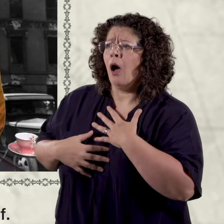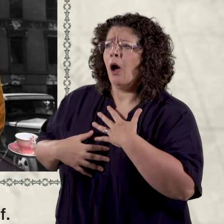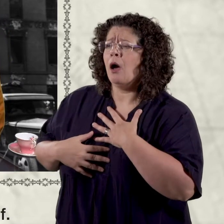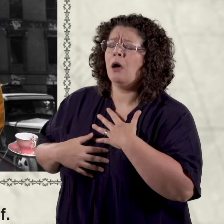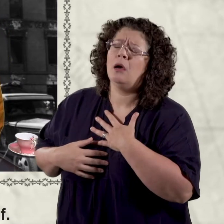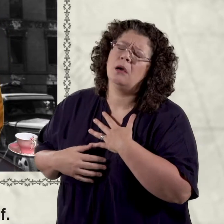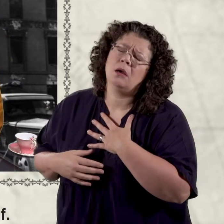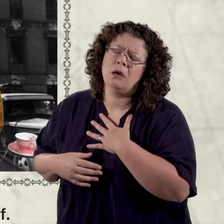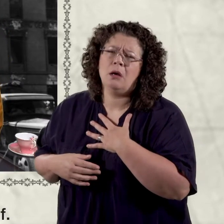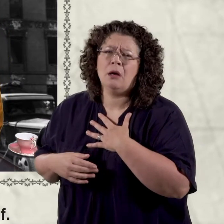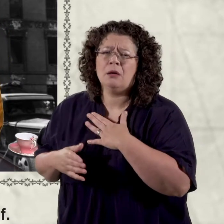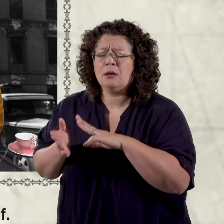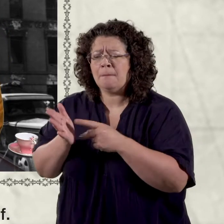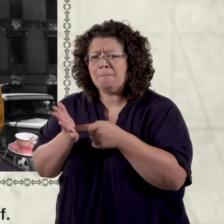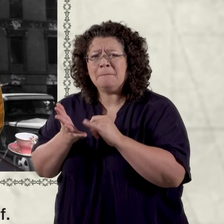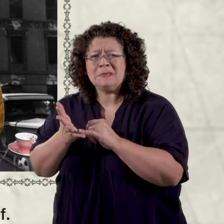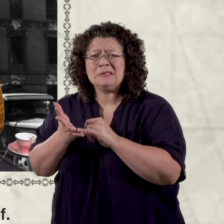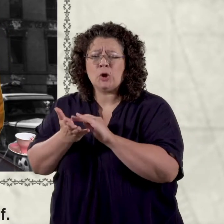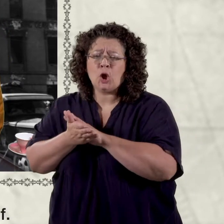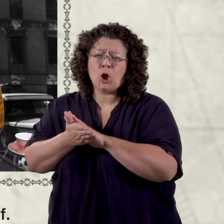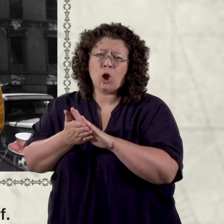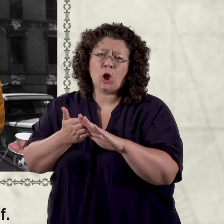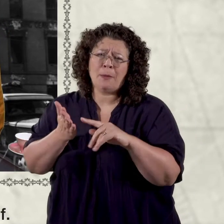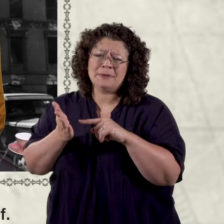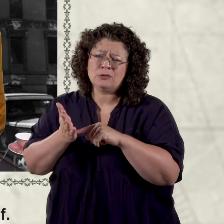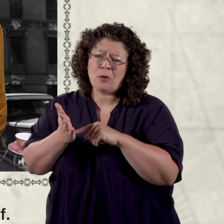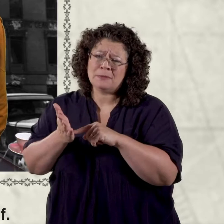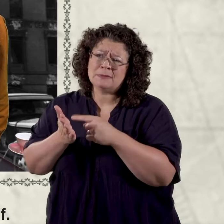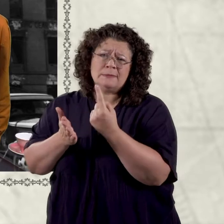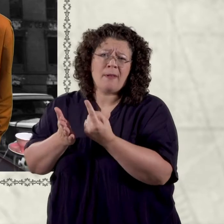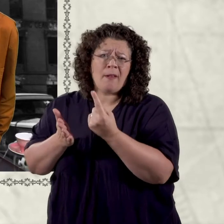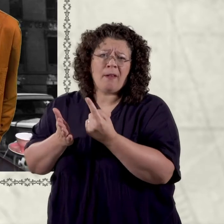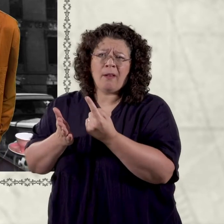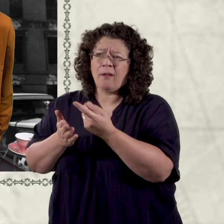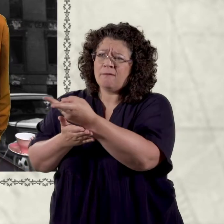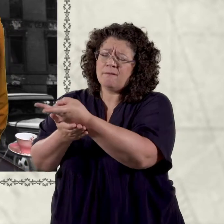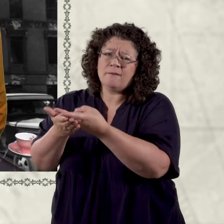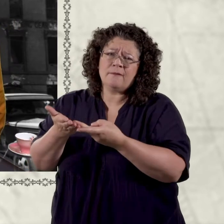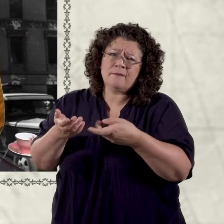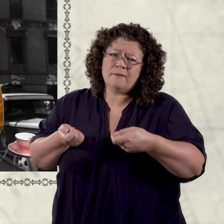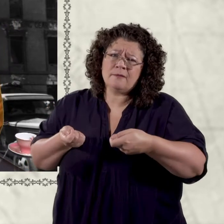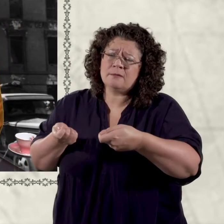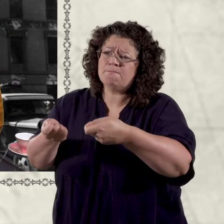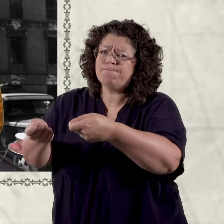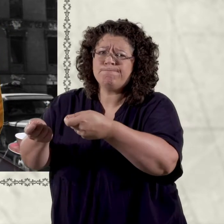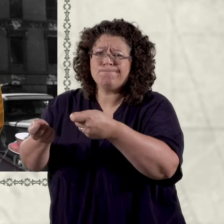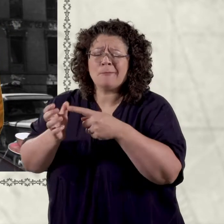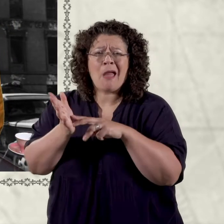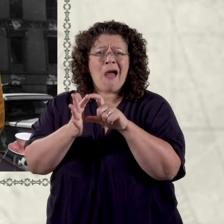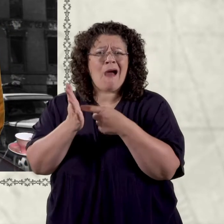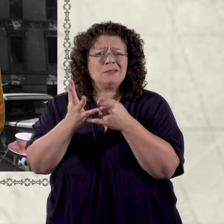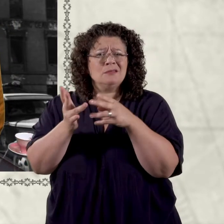Oh, it was Mrs. Herbert Thomas herself, the Anderson shelter she had in her